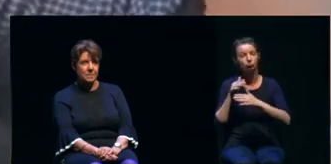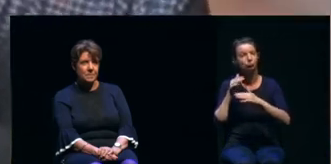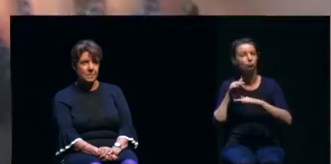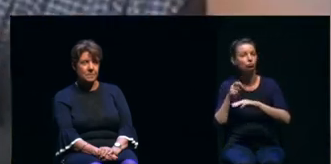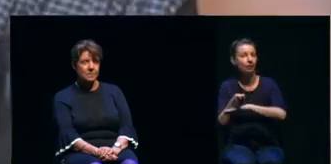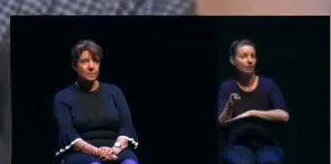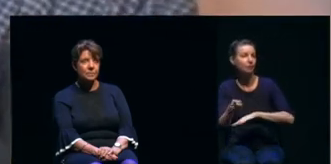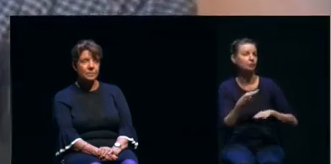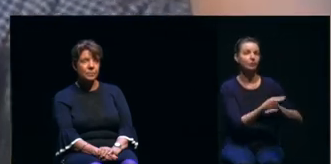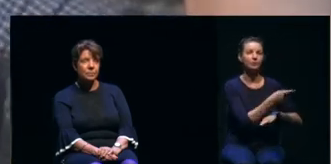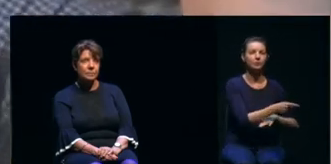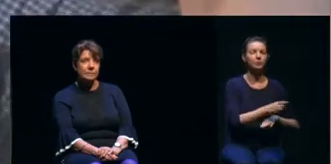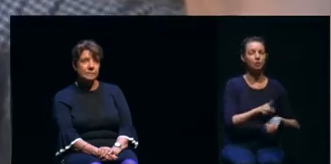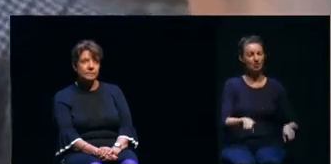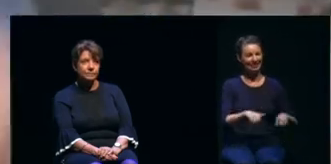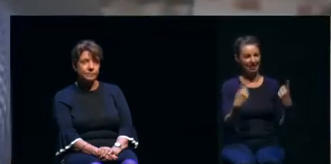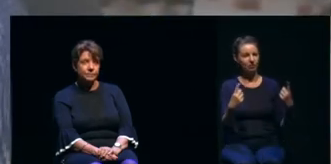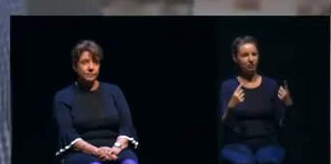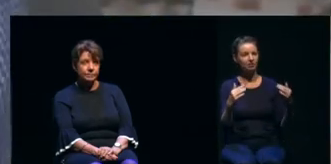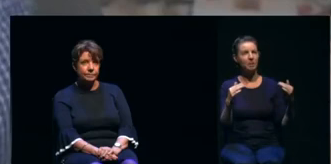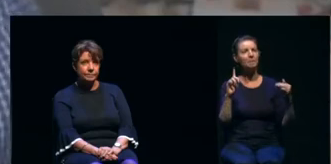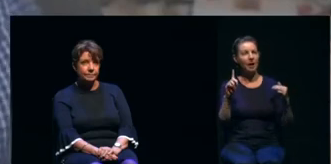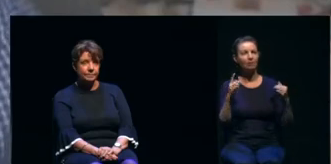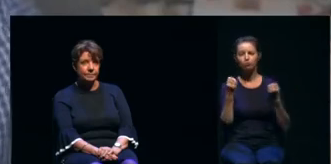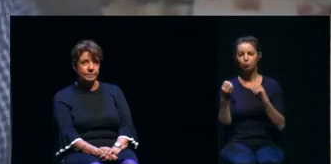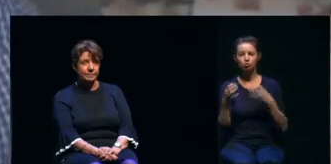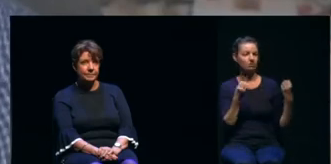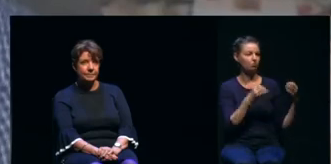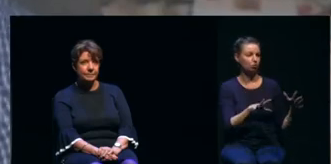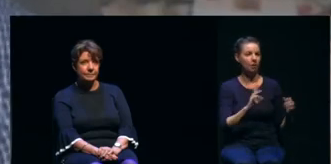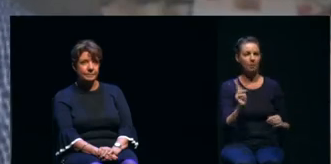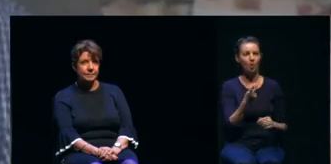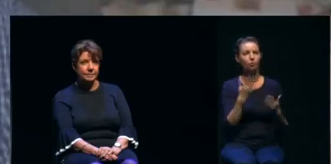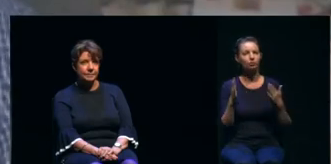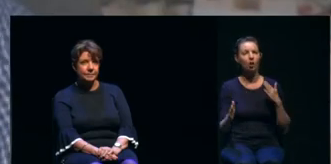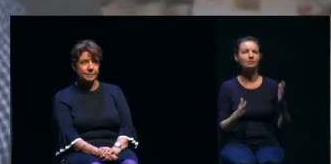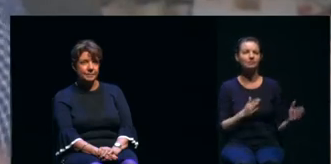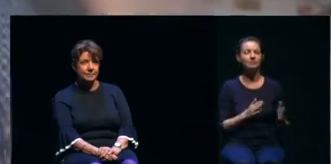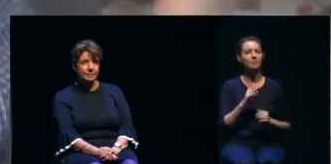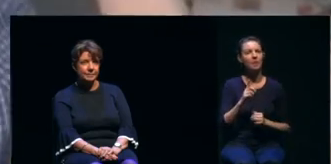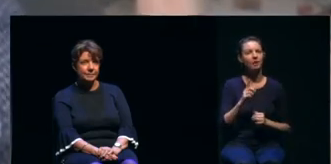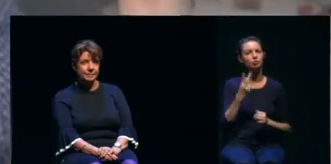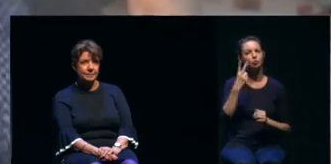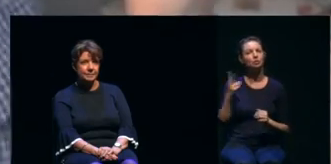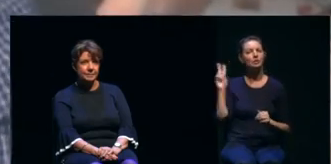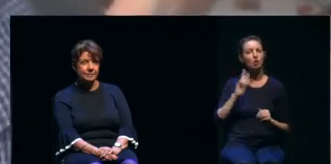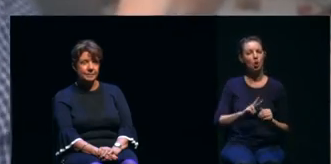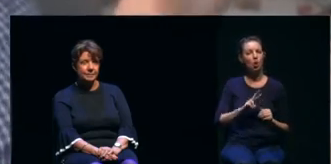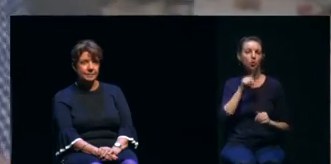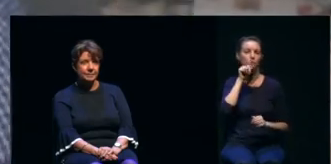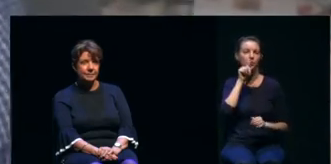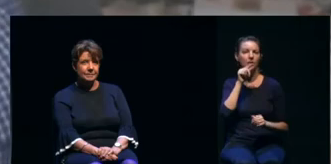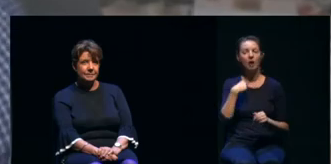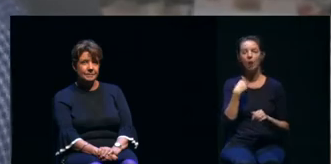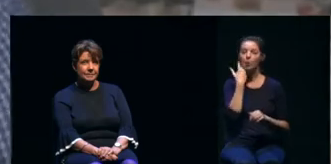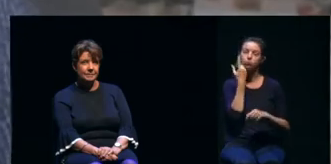there is different but equal amounts of bullshit on both sides. As I found out when I went on Twitter about 2 years ago and said, look, I'm always here talking about the